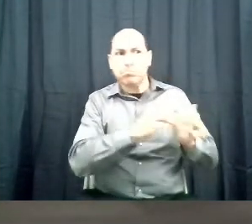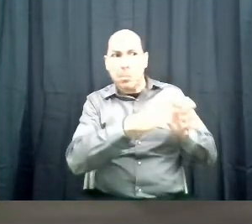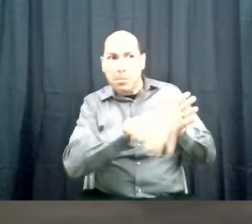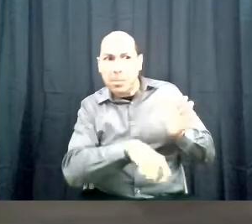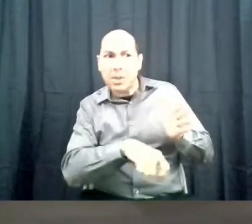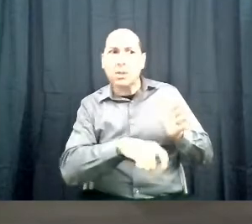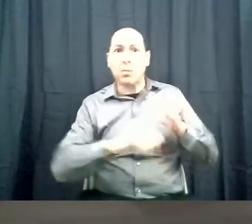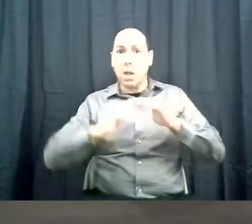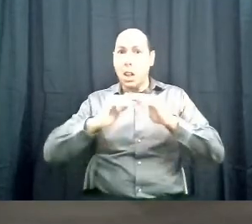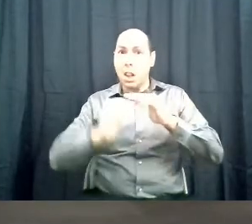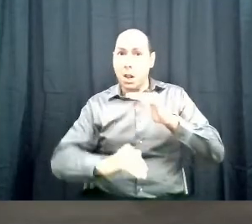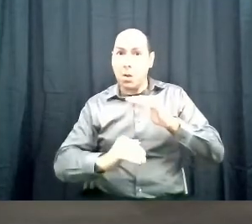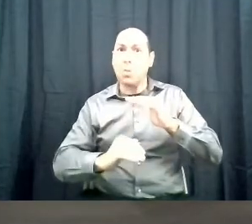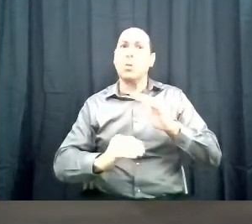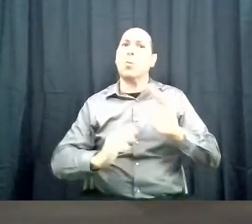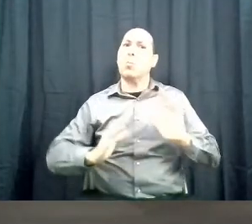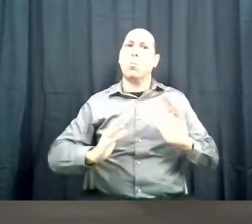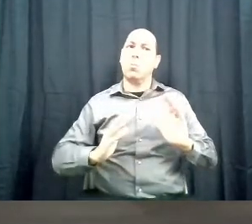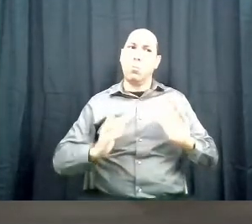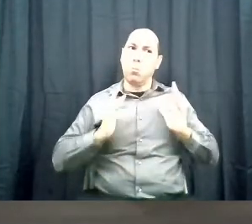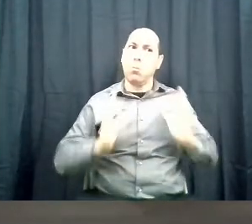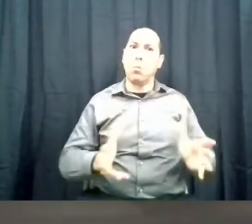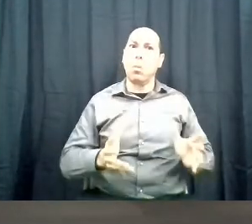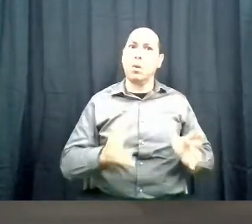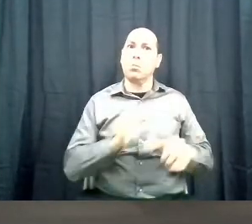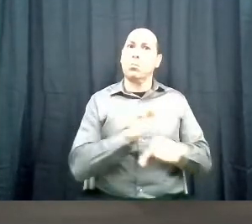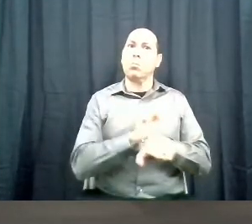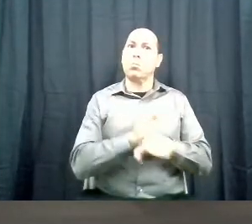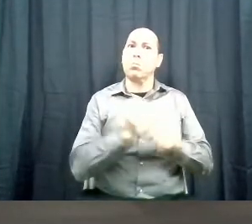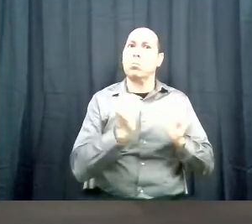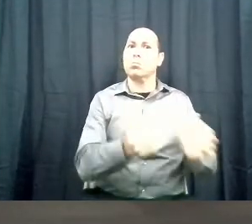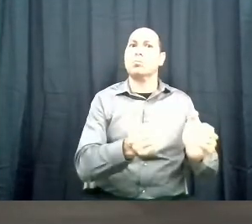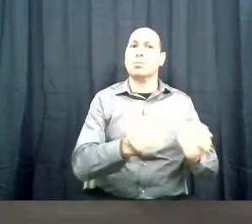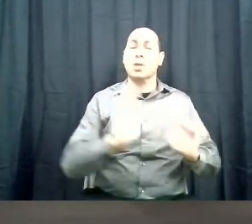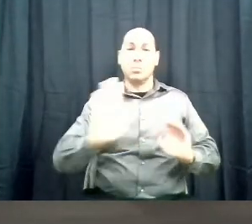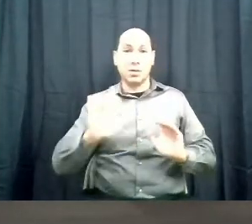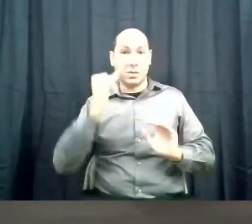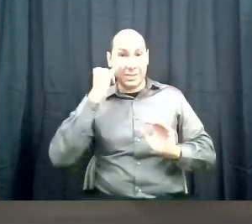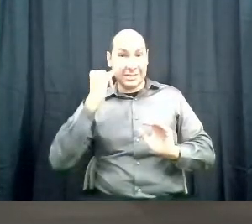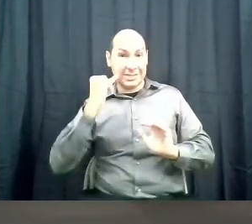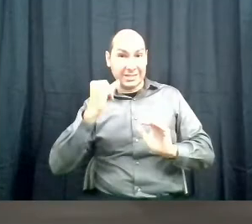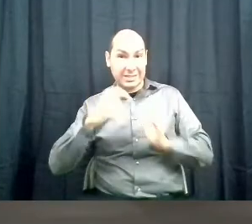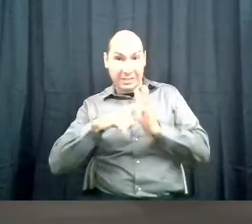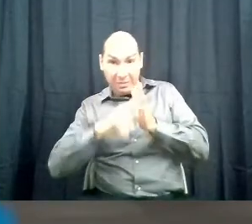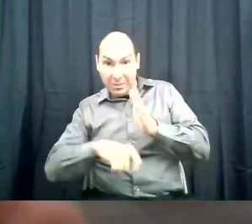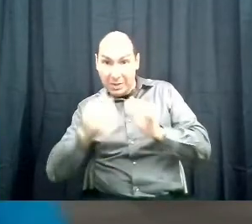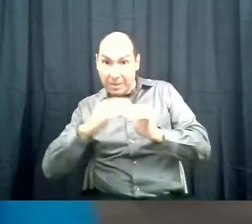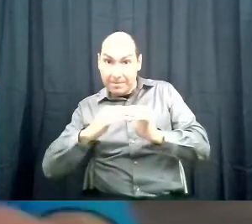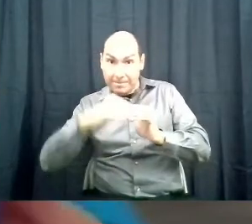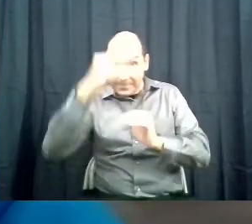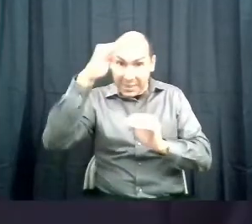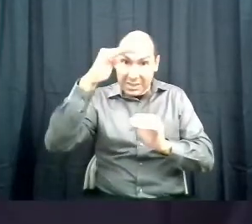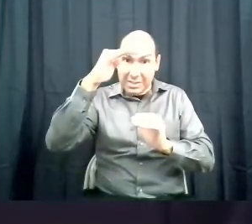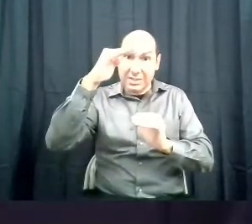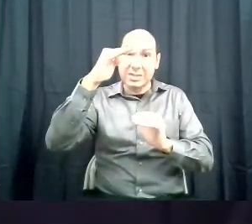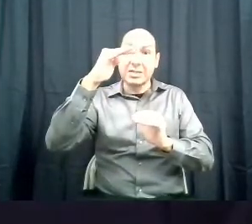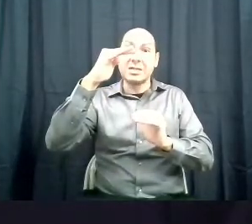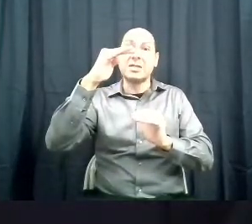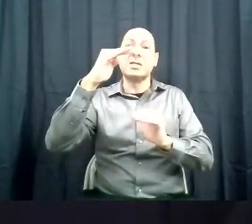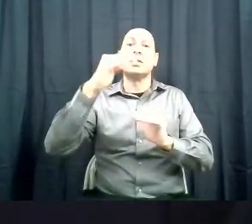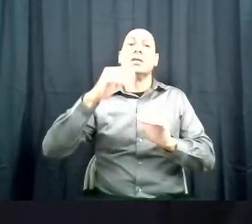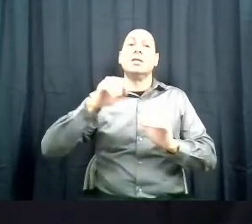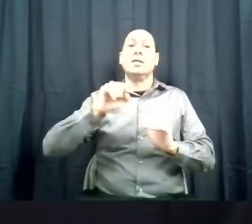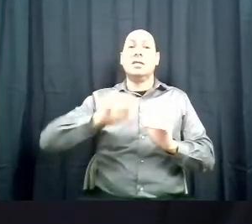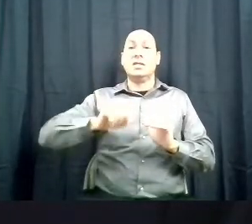what was in the fiscal plan, more could be done. But as long as the negotiated price is higher than in the fiscal plan and results in a higher cost